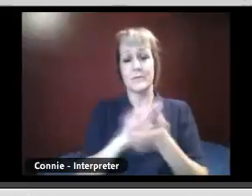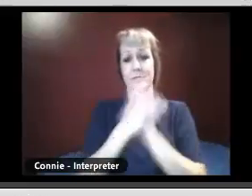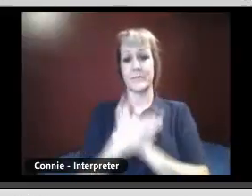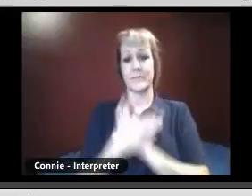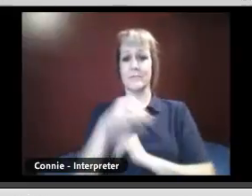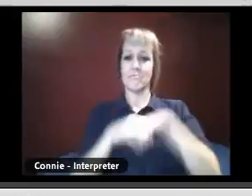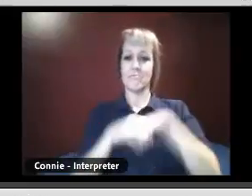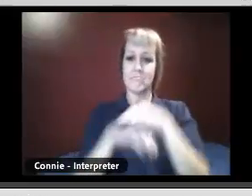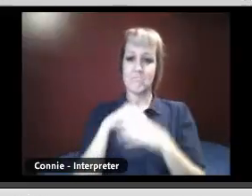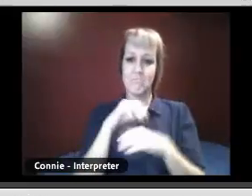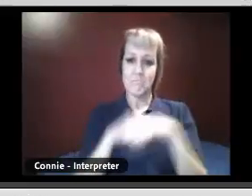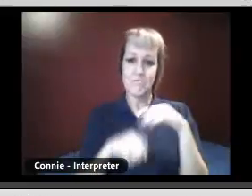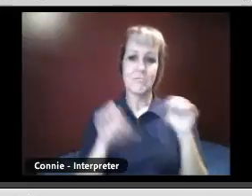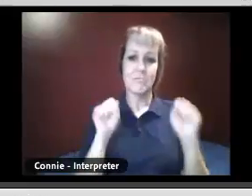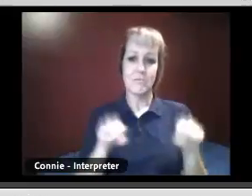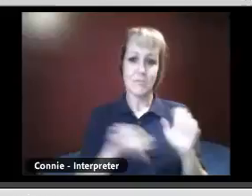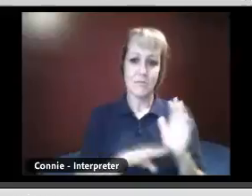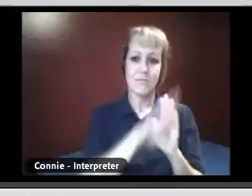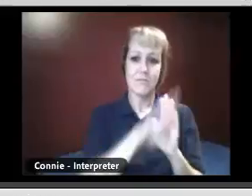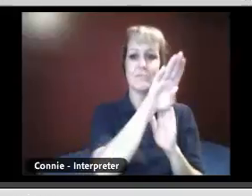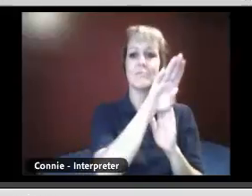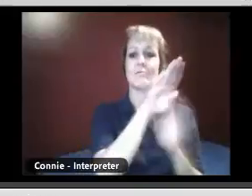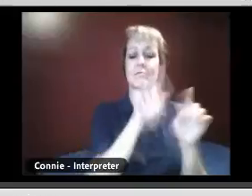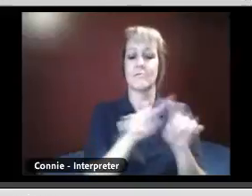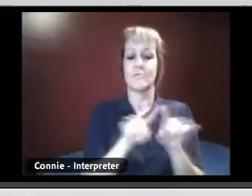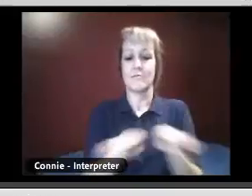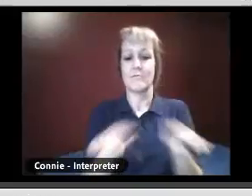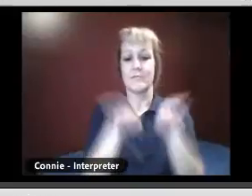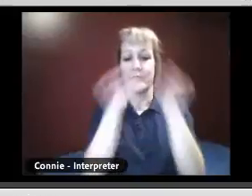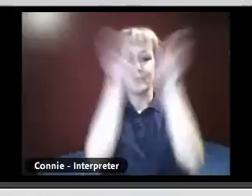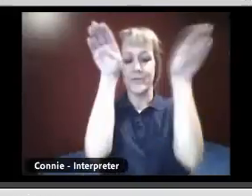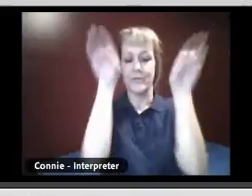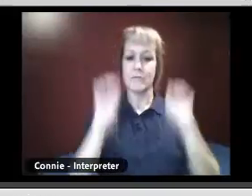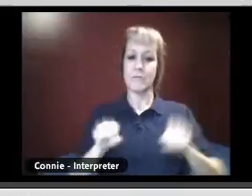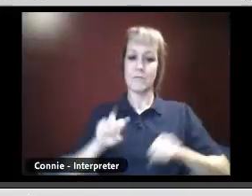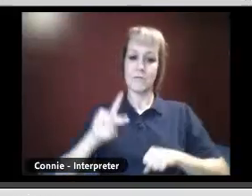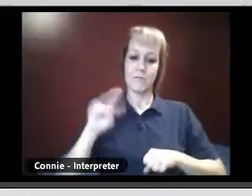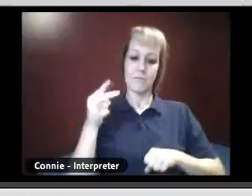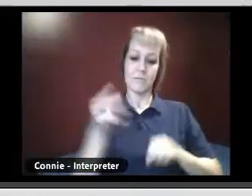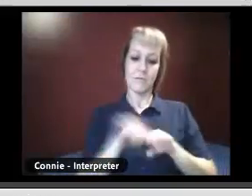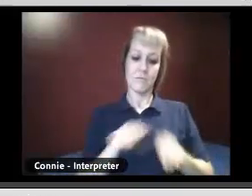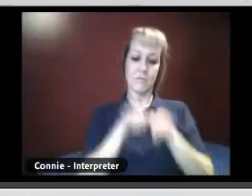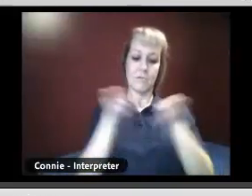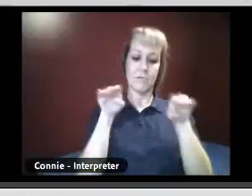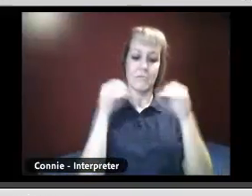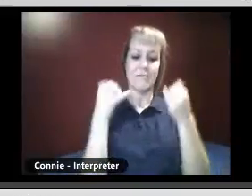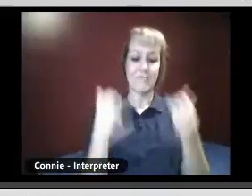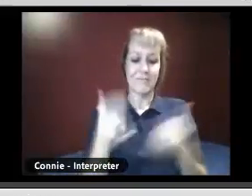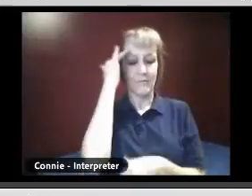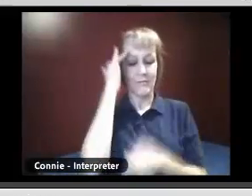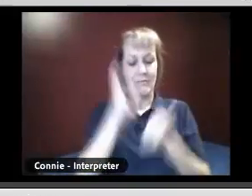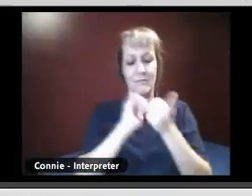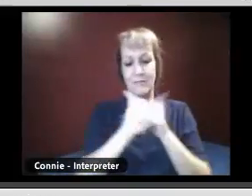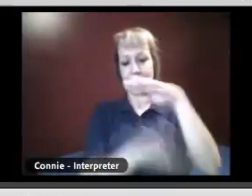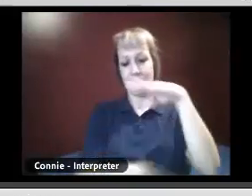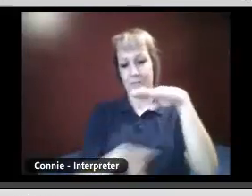they develop across the scale, and they get into that second level, they should now know how to do the basics of the